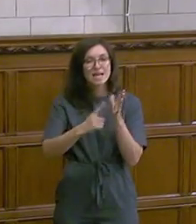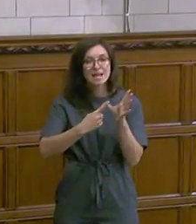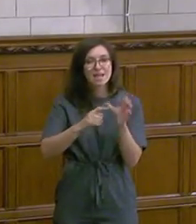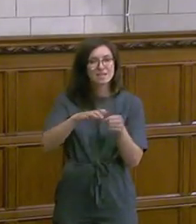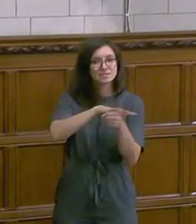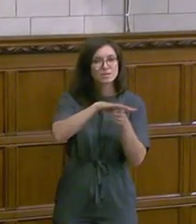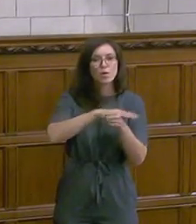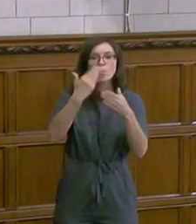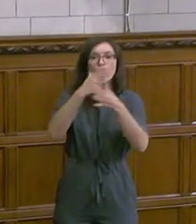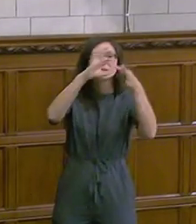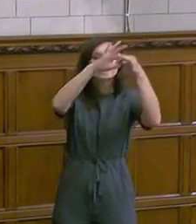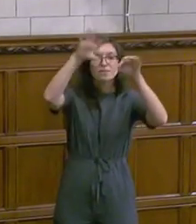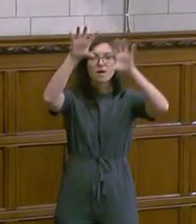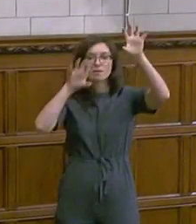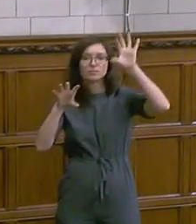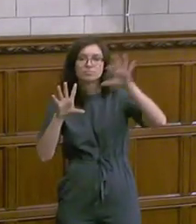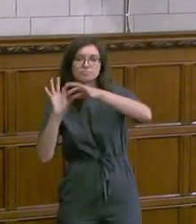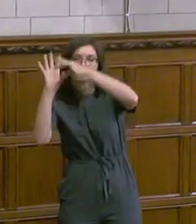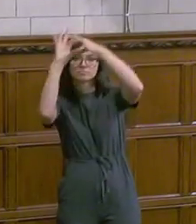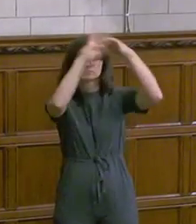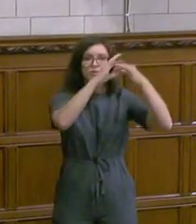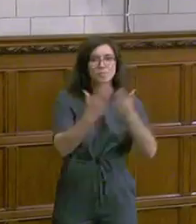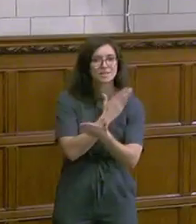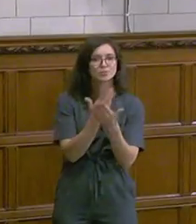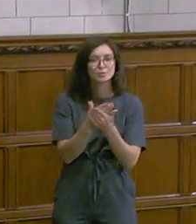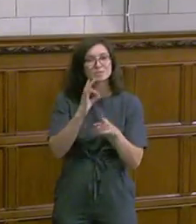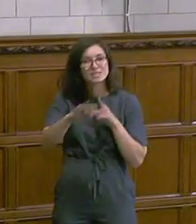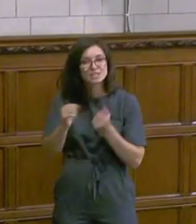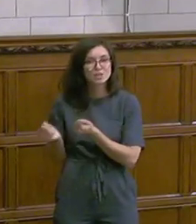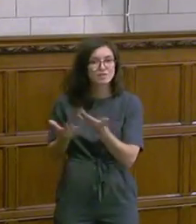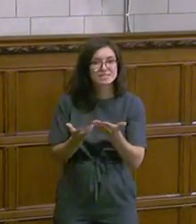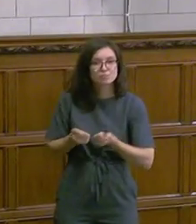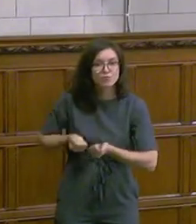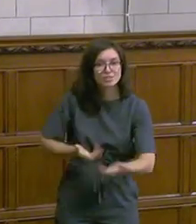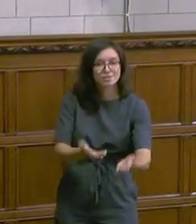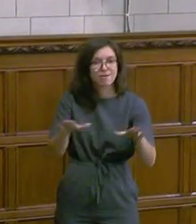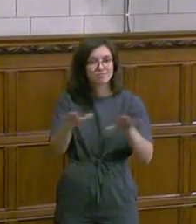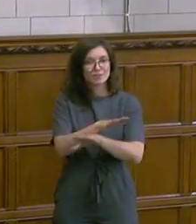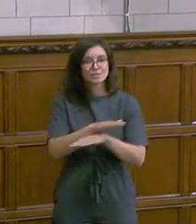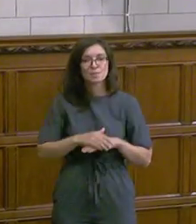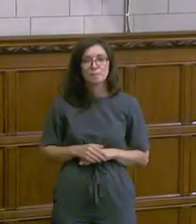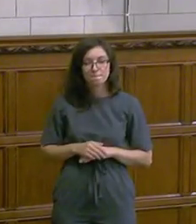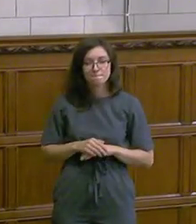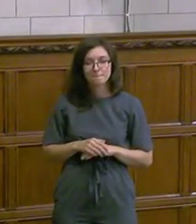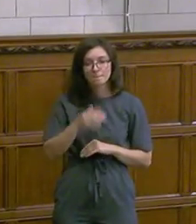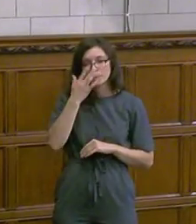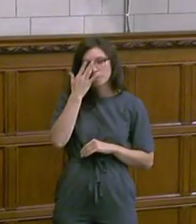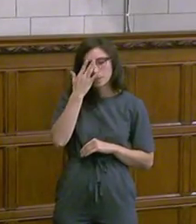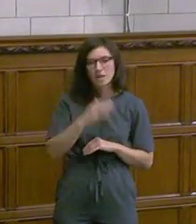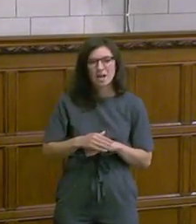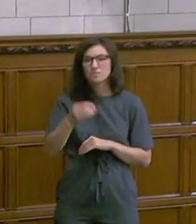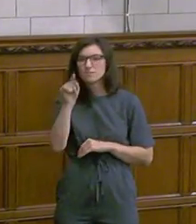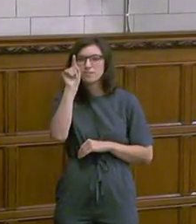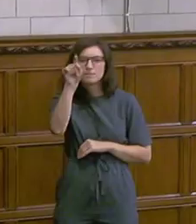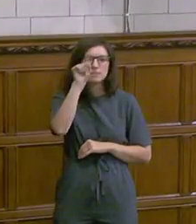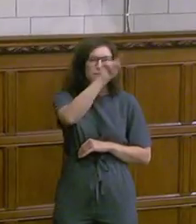work together to commission specialist services and provision. There are too many services employing just 1 or 2 teachers of the deaf